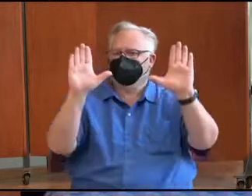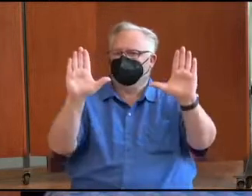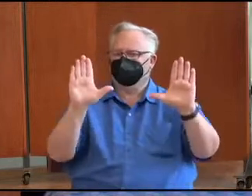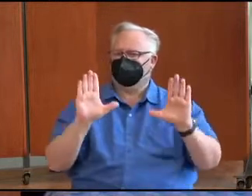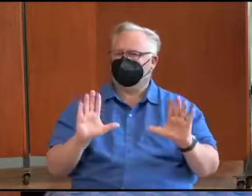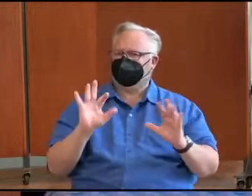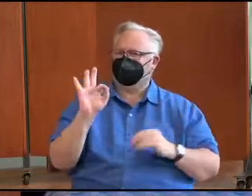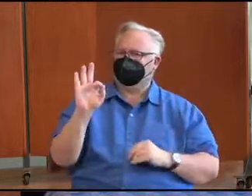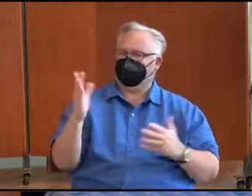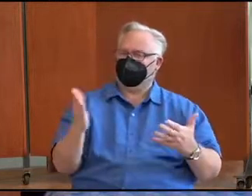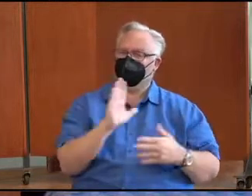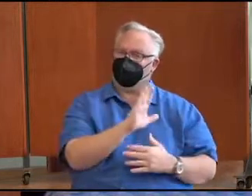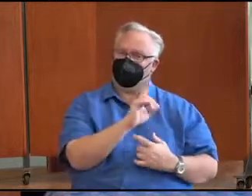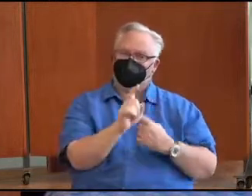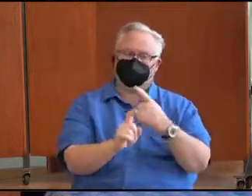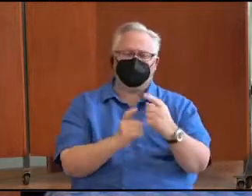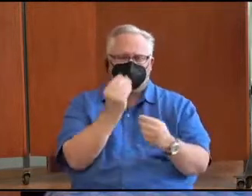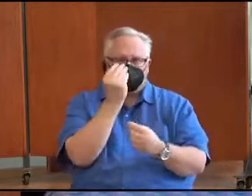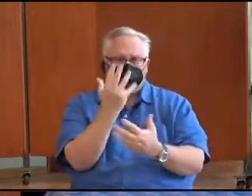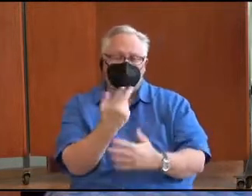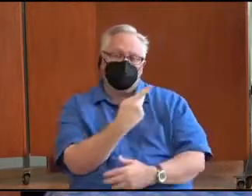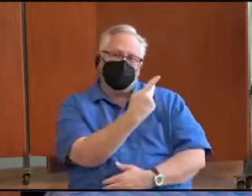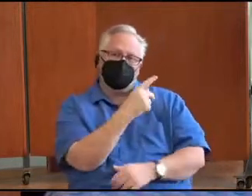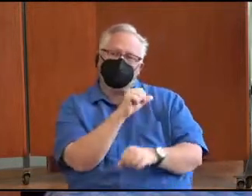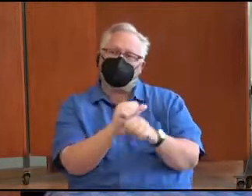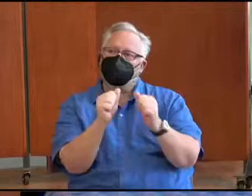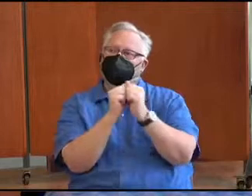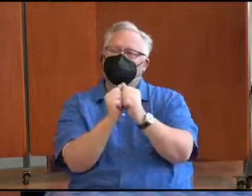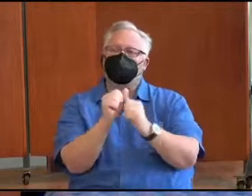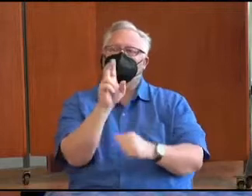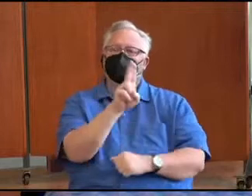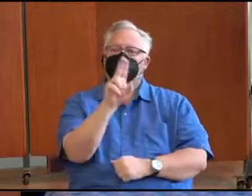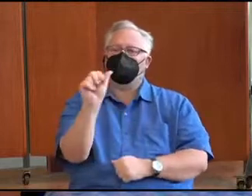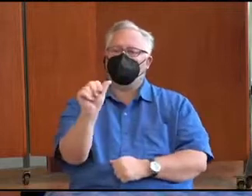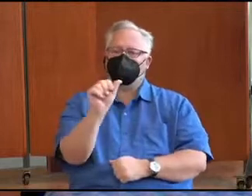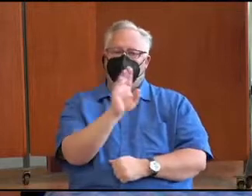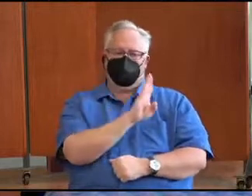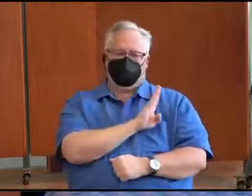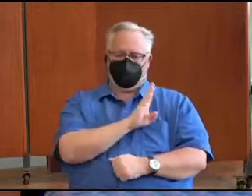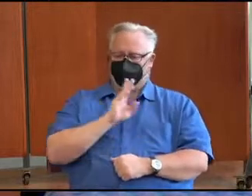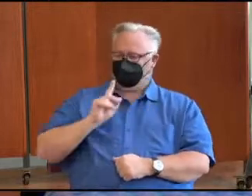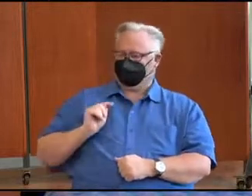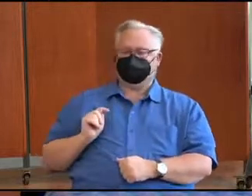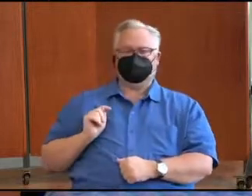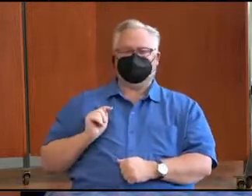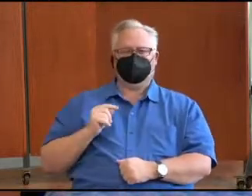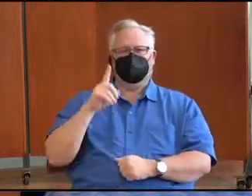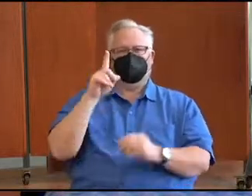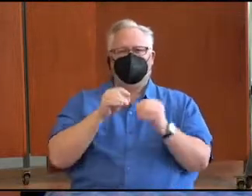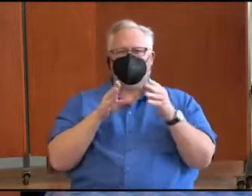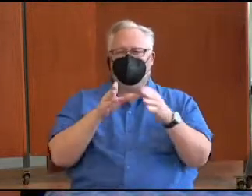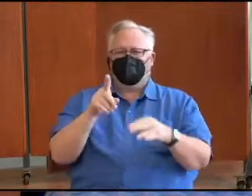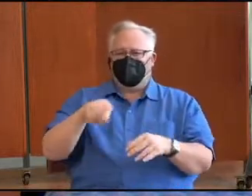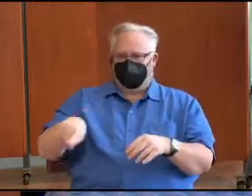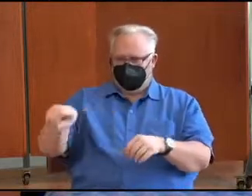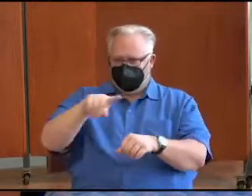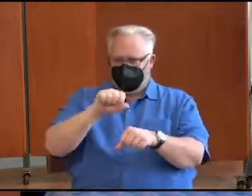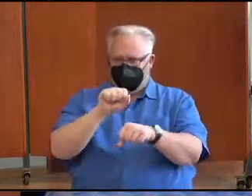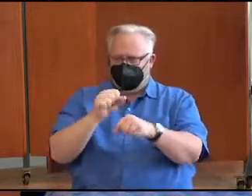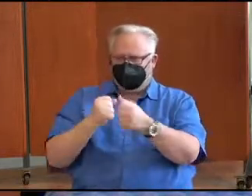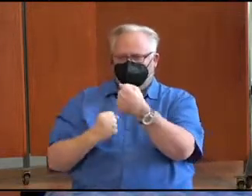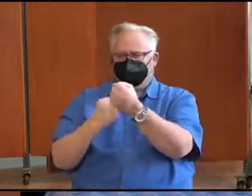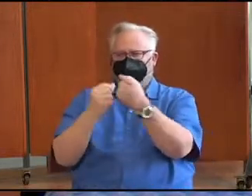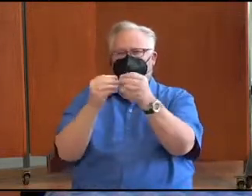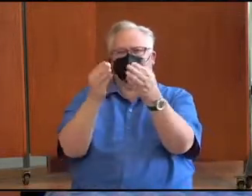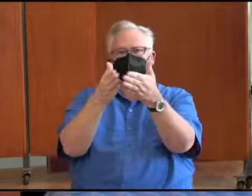want you also to know that Justine and I work together on the UUA Board of Trustees, another way that you all support wider